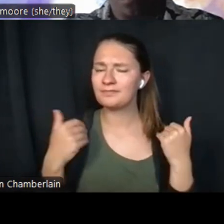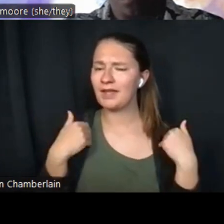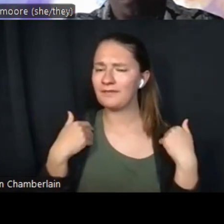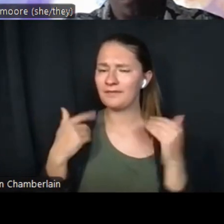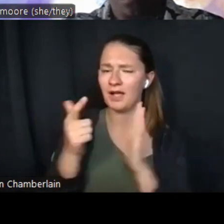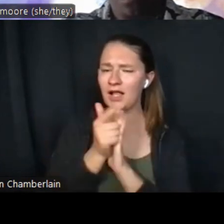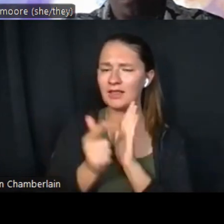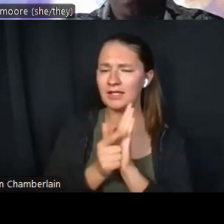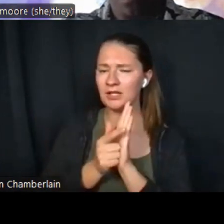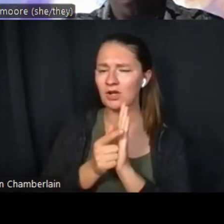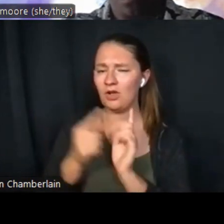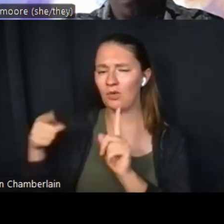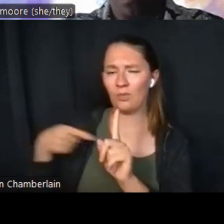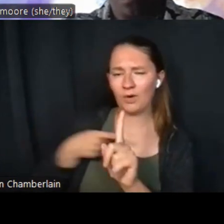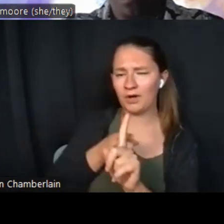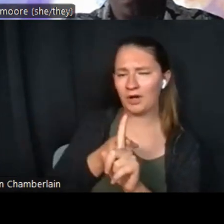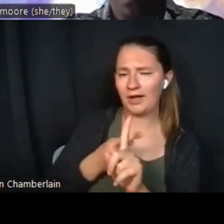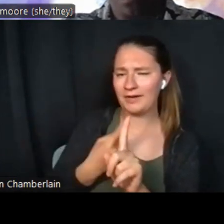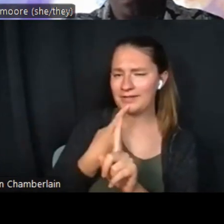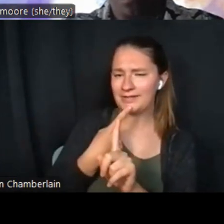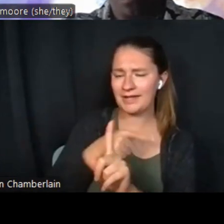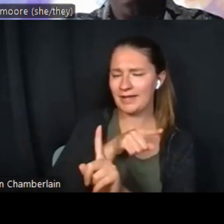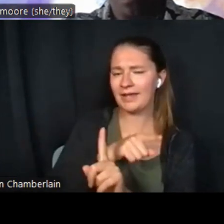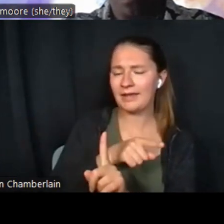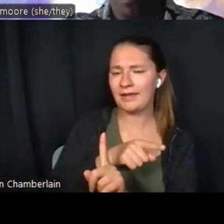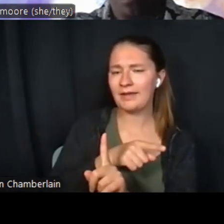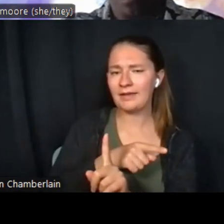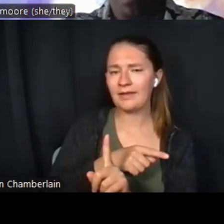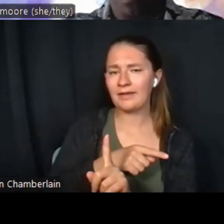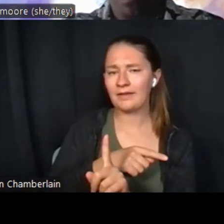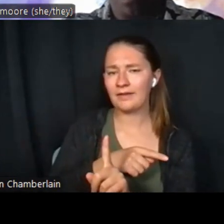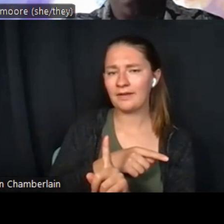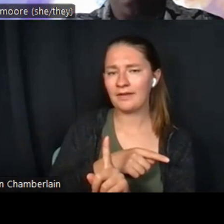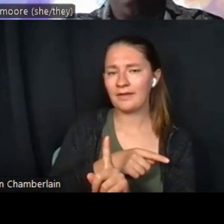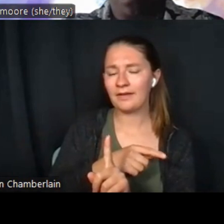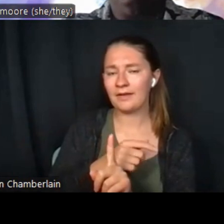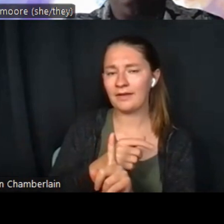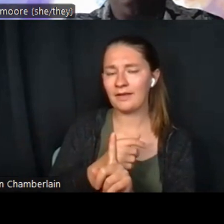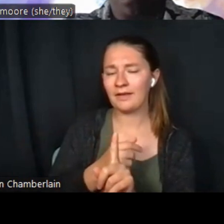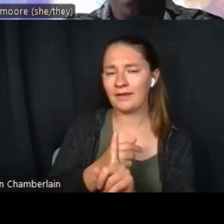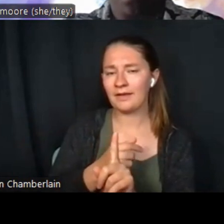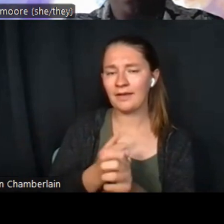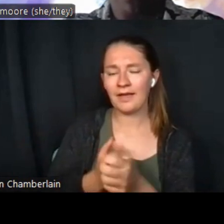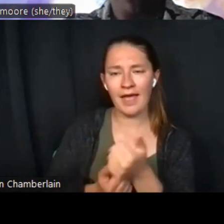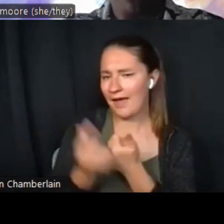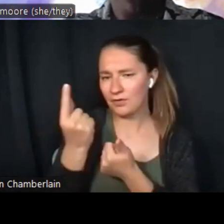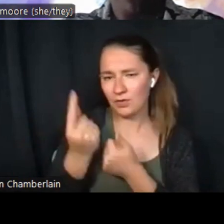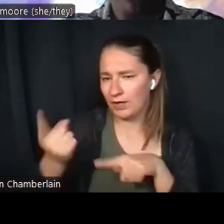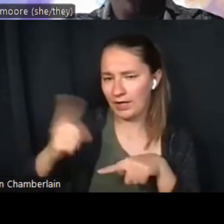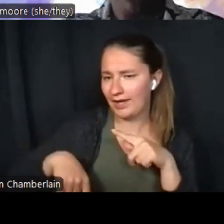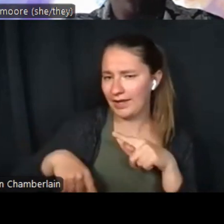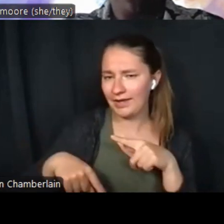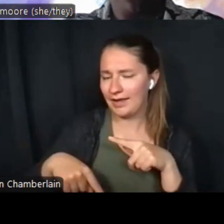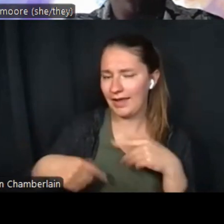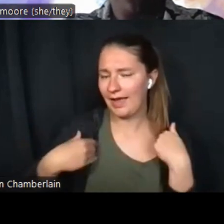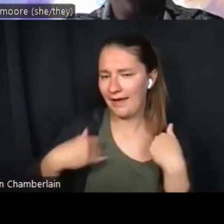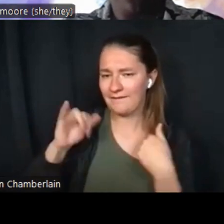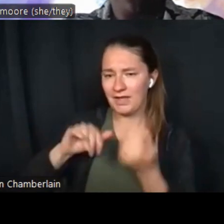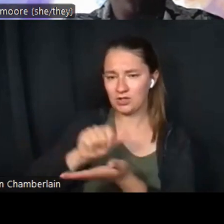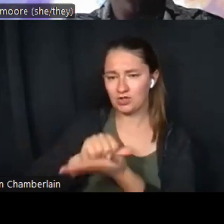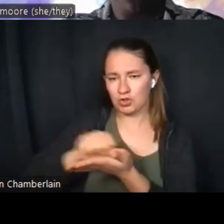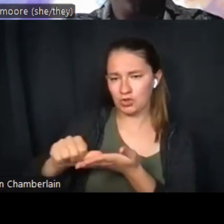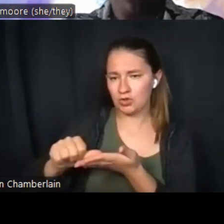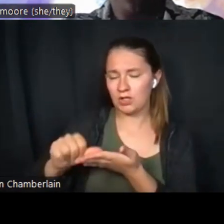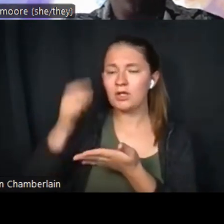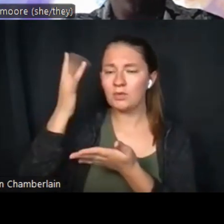workaround by saying that they were cutting everyone from receiving care because they wanted to focus their efforts